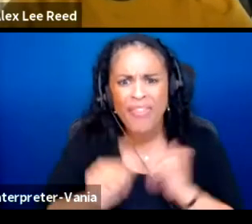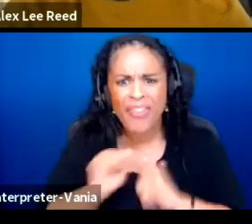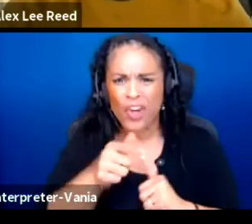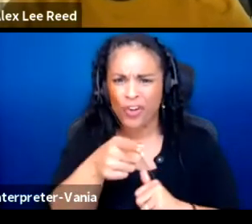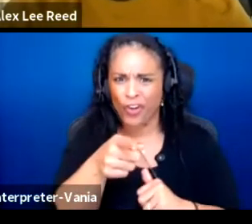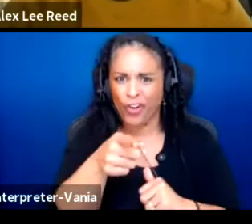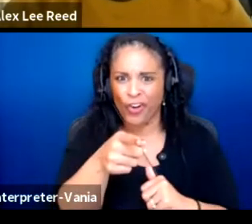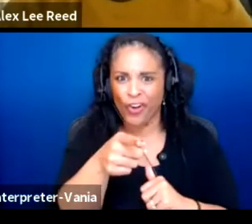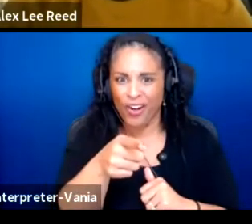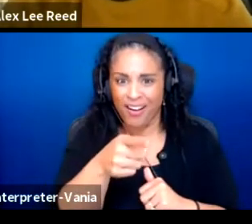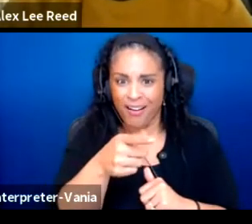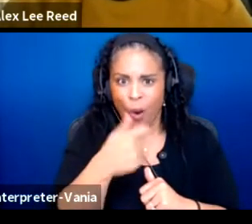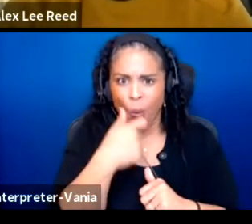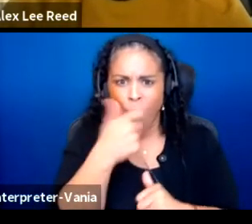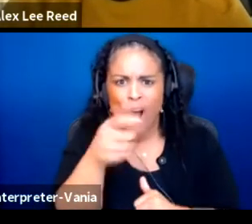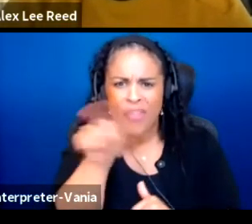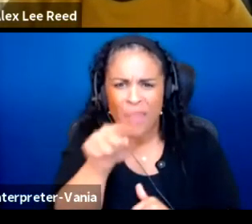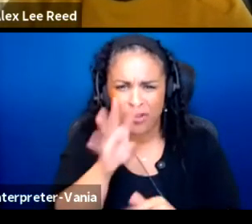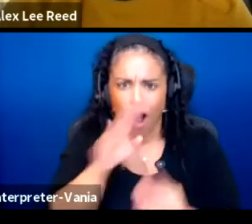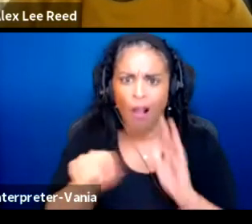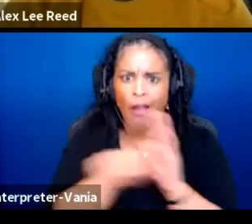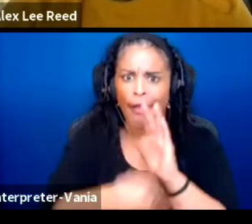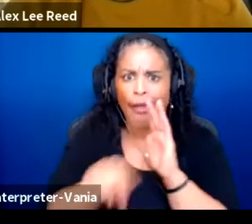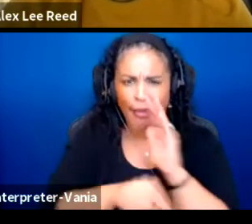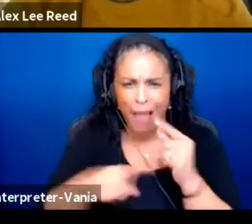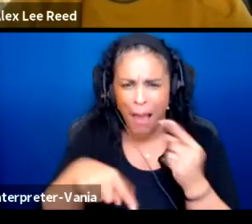bad about white folks, so I'm not going to go.